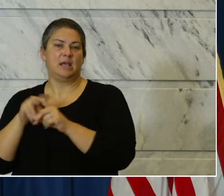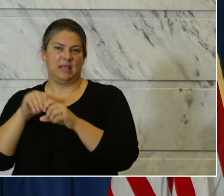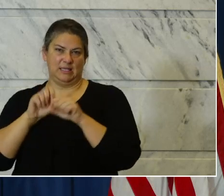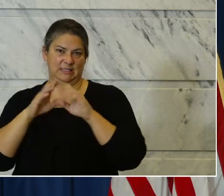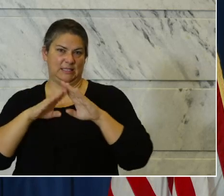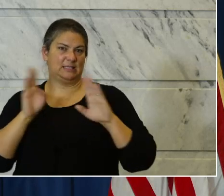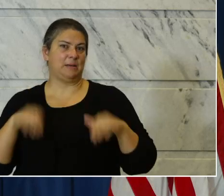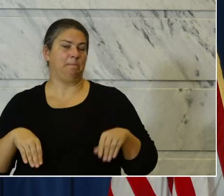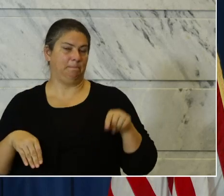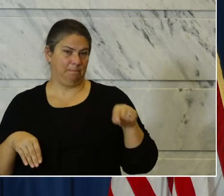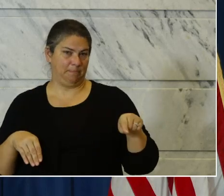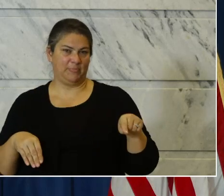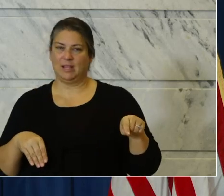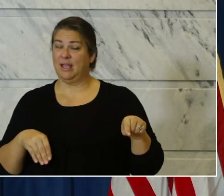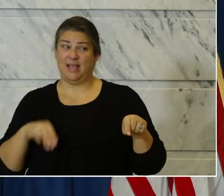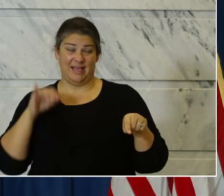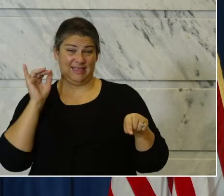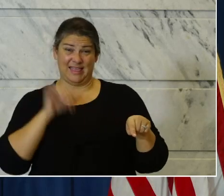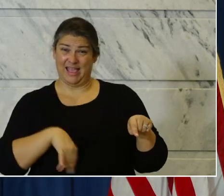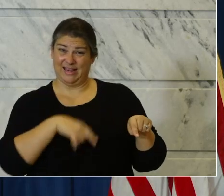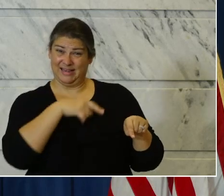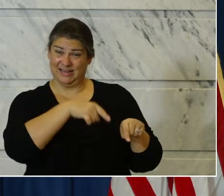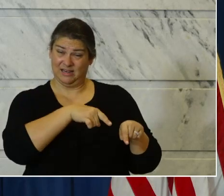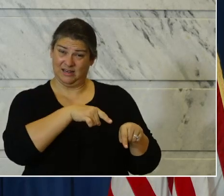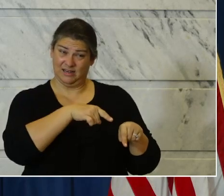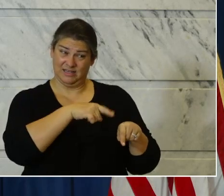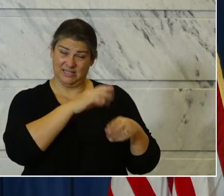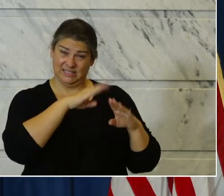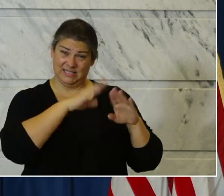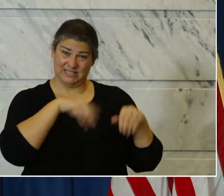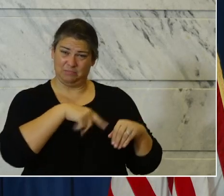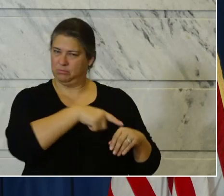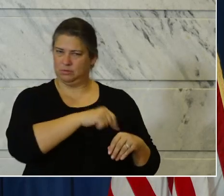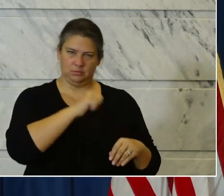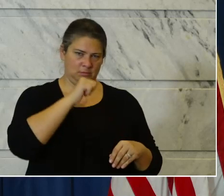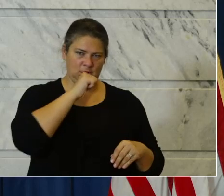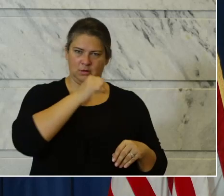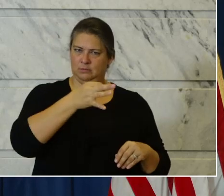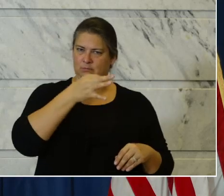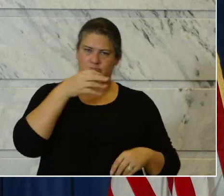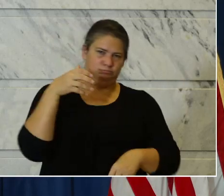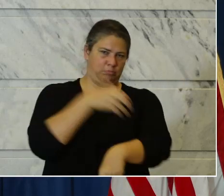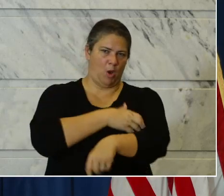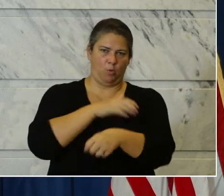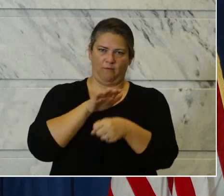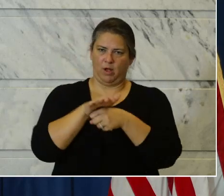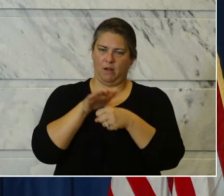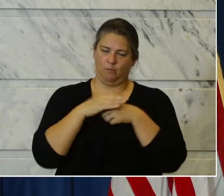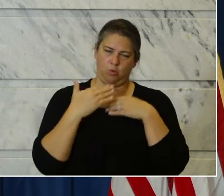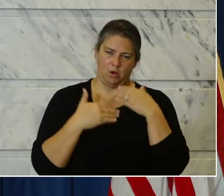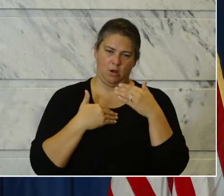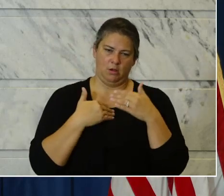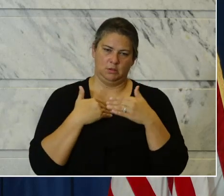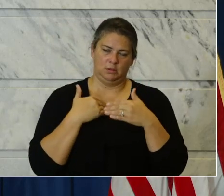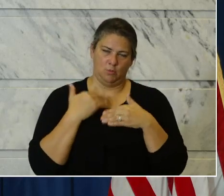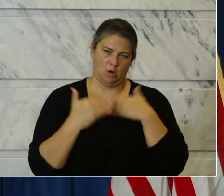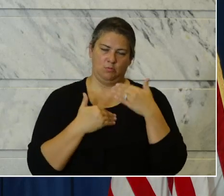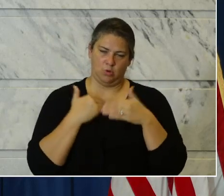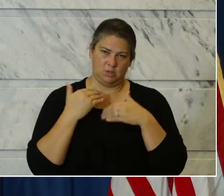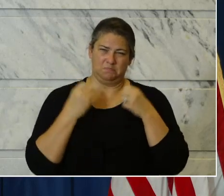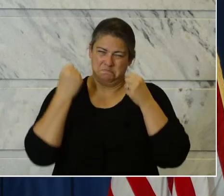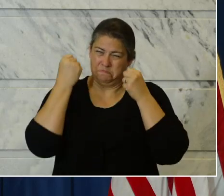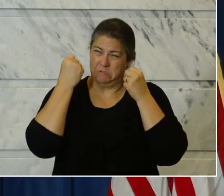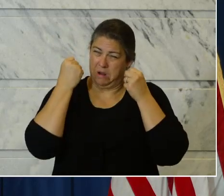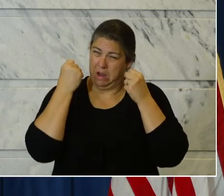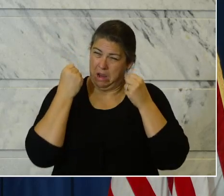not made to handle that kind of volume. Anytime we try to bring in additional staff, though it is often helpful, this is a